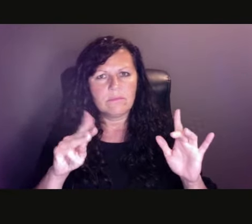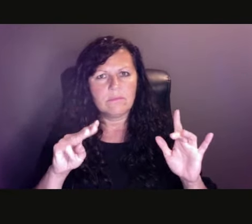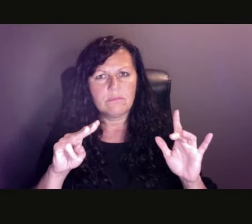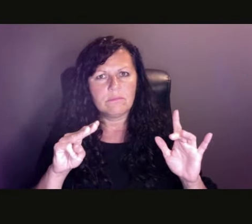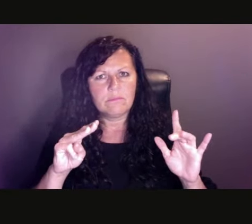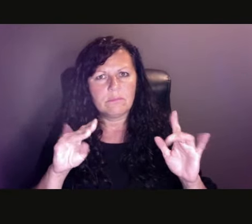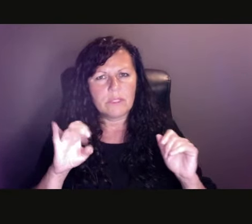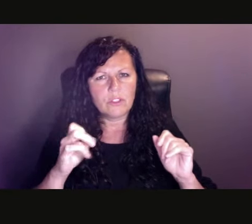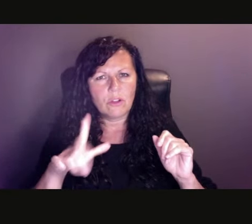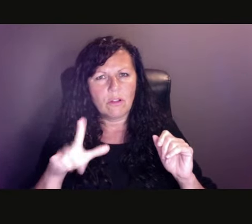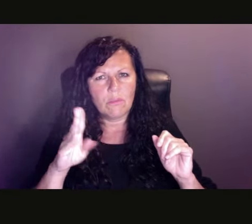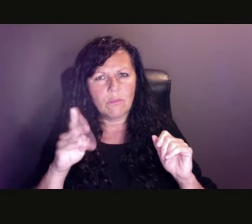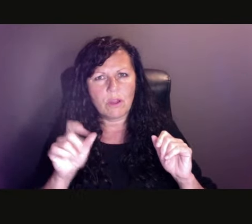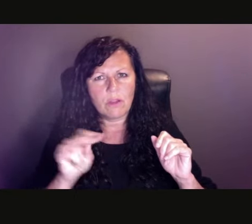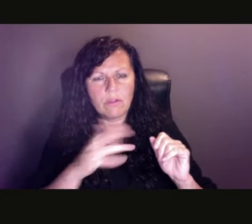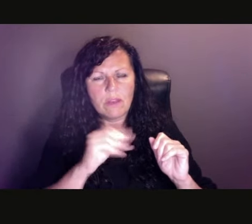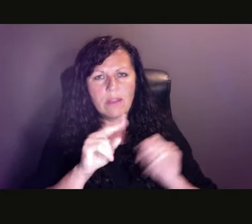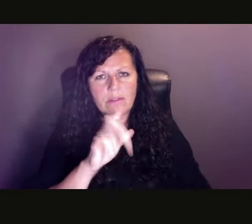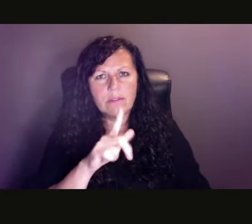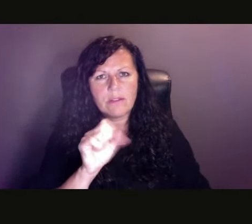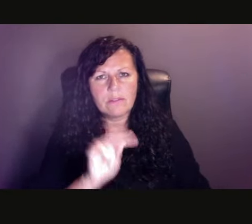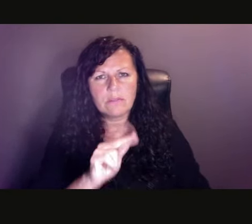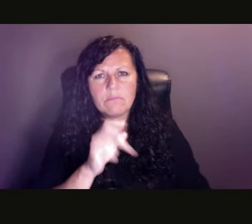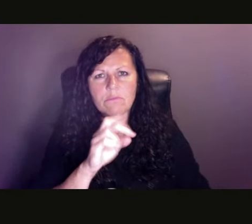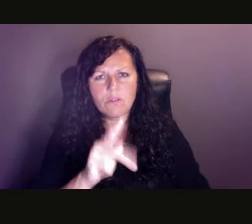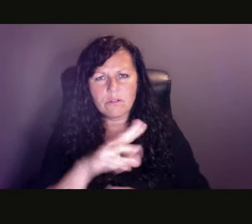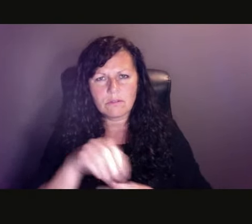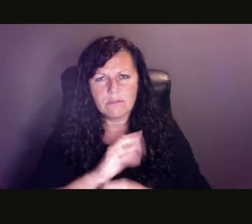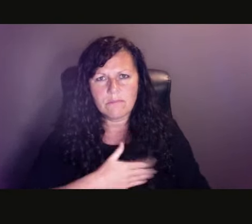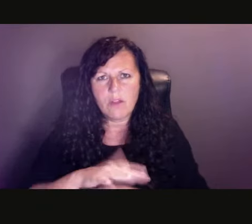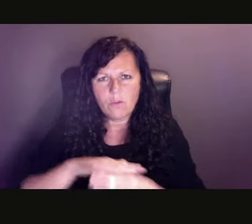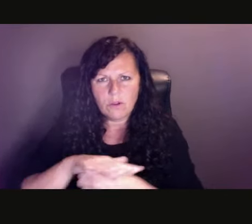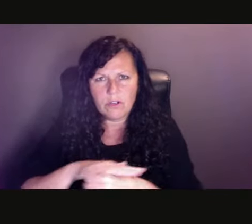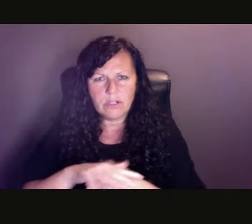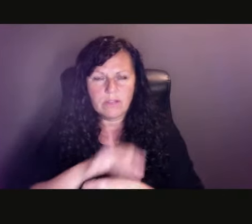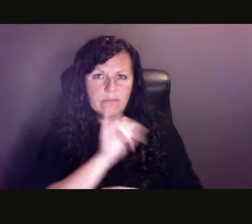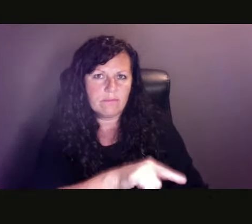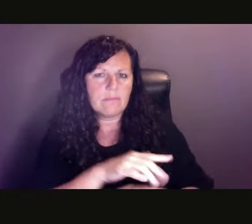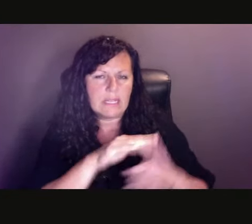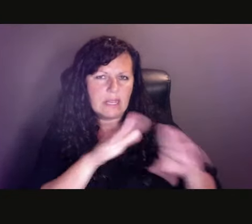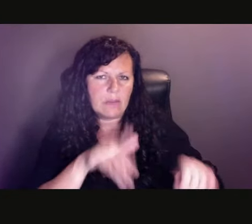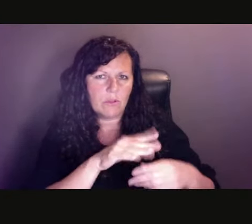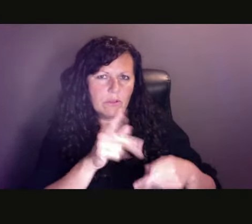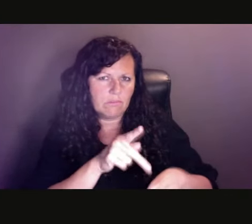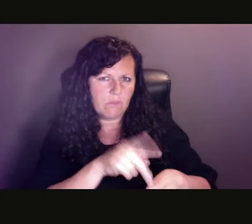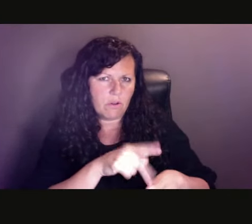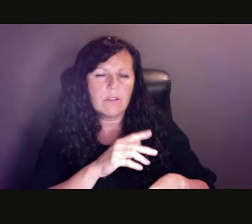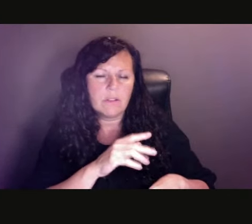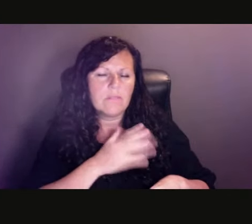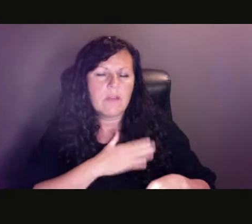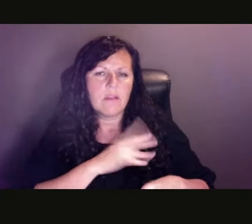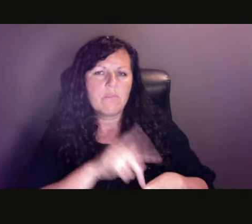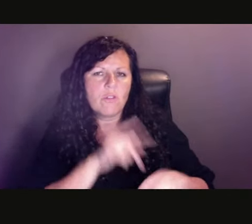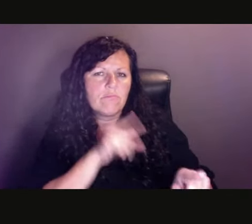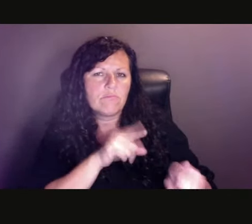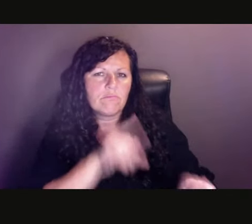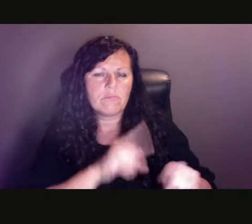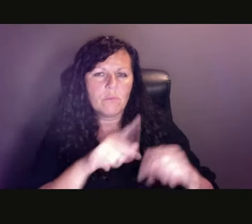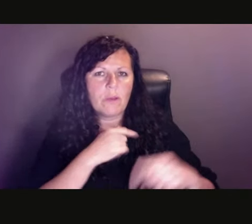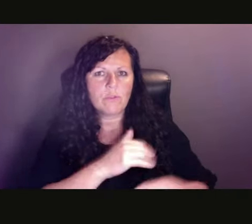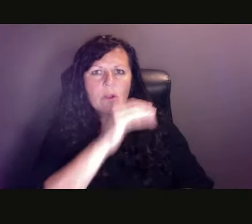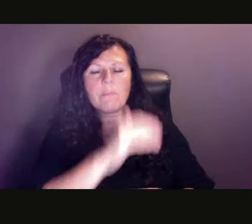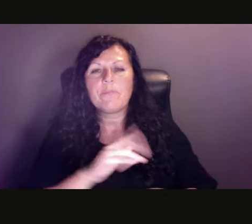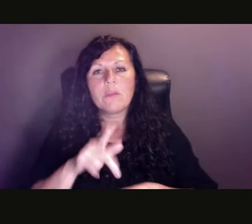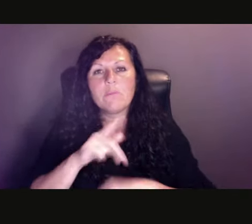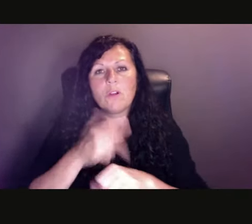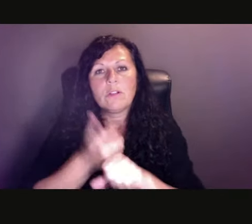ward. Nelson Park is just a neighborhood park, but that was my park growing up. The parks are a tremendous resource and they're